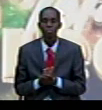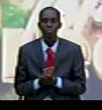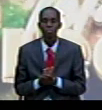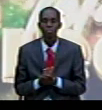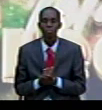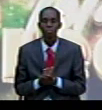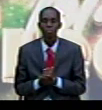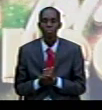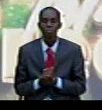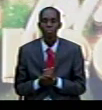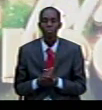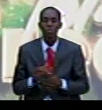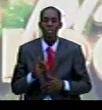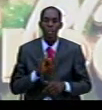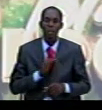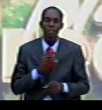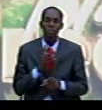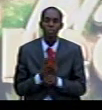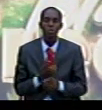So I just want to